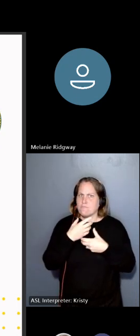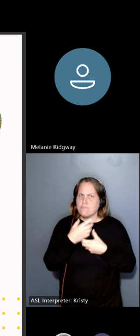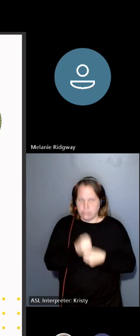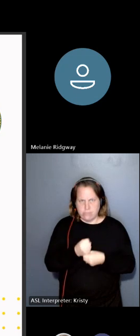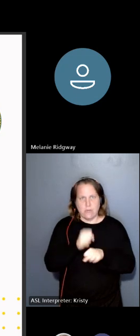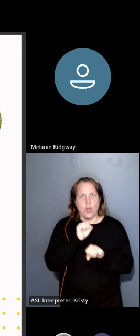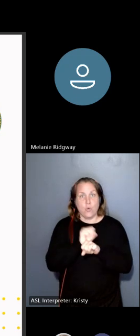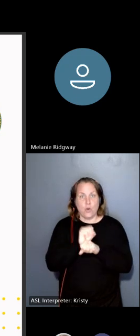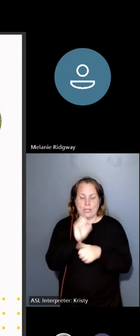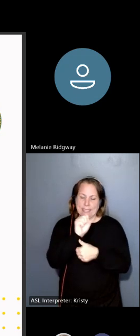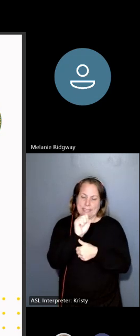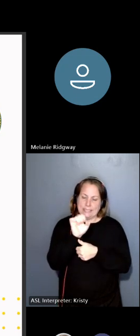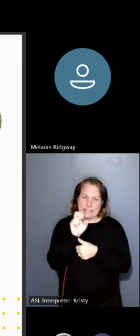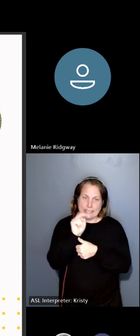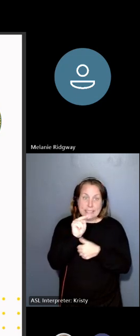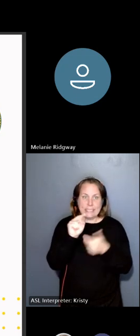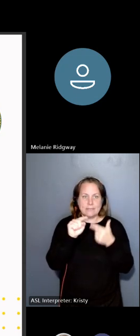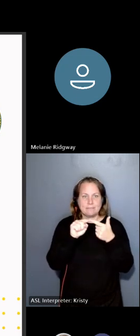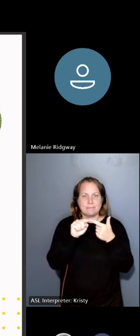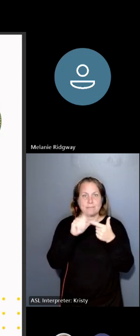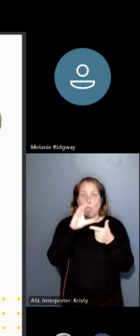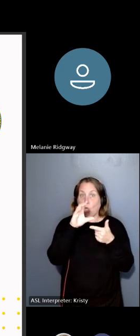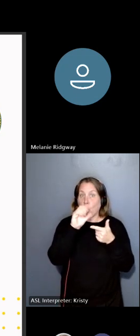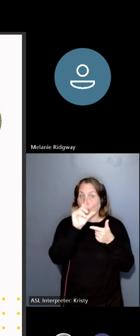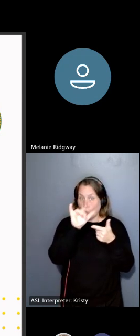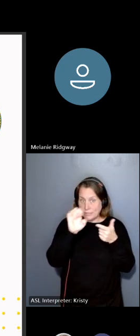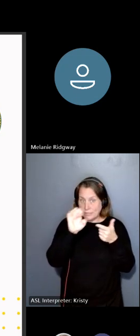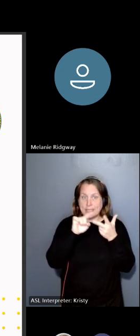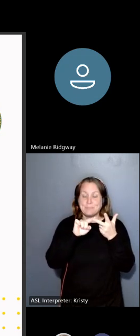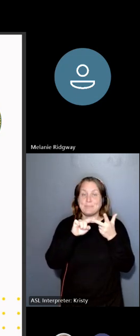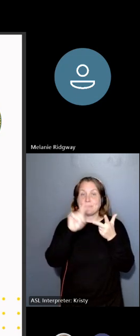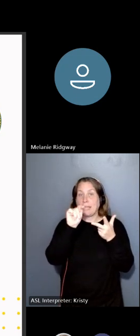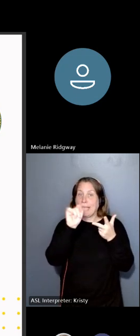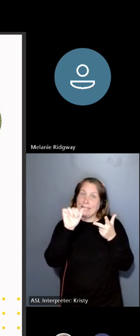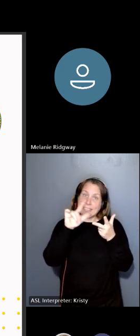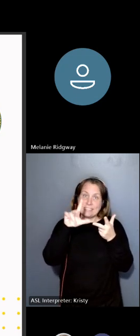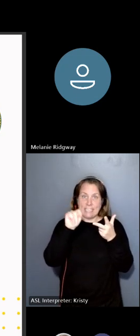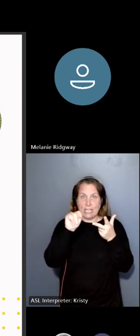tangent saves me a lot of time.